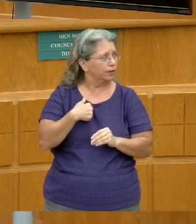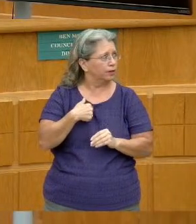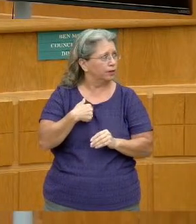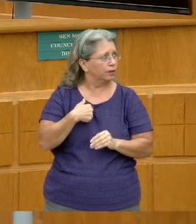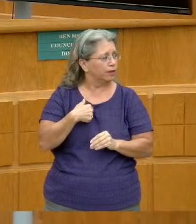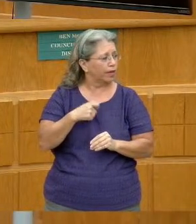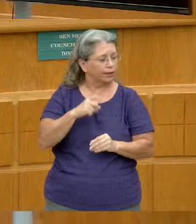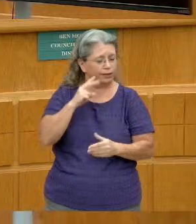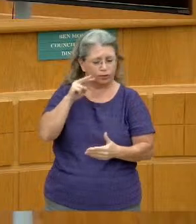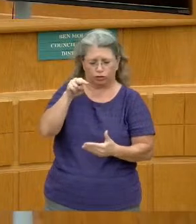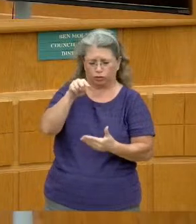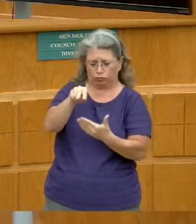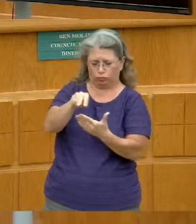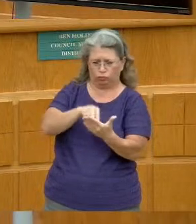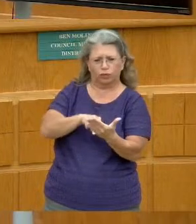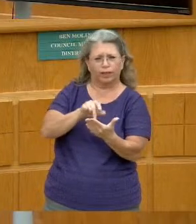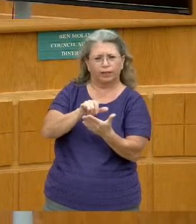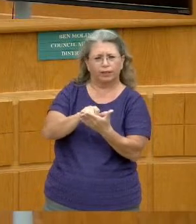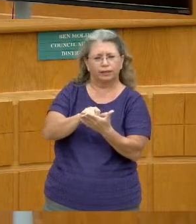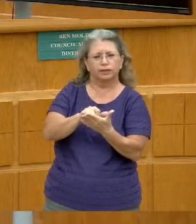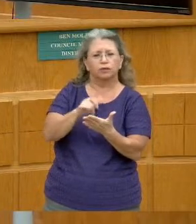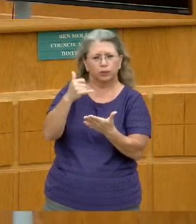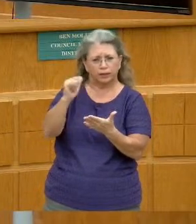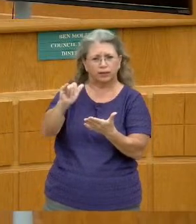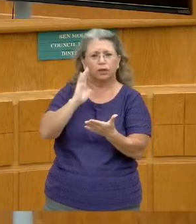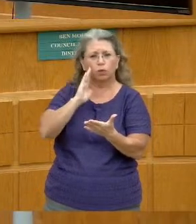is testing that still continues to take place.